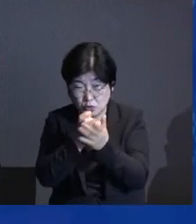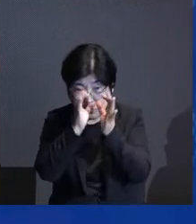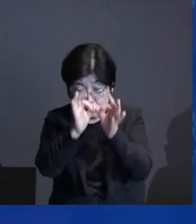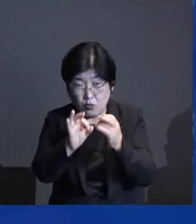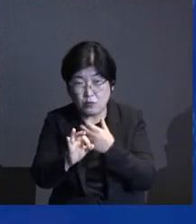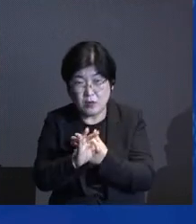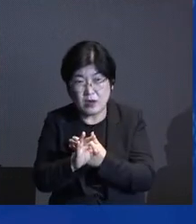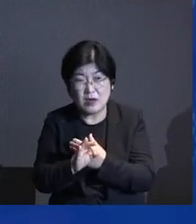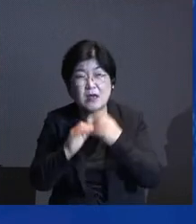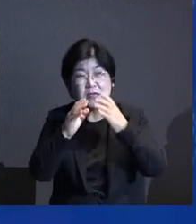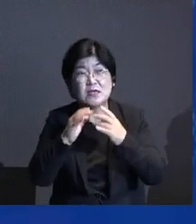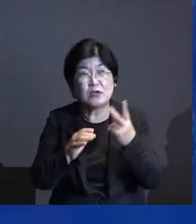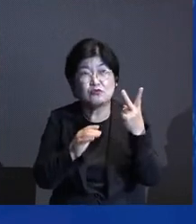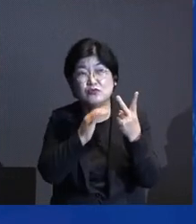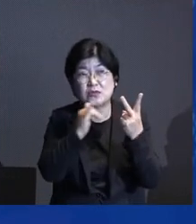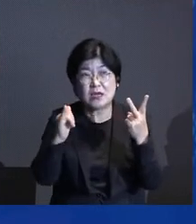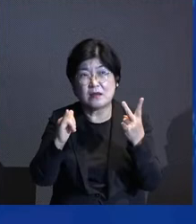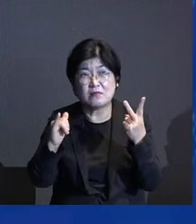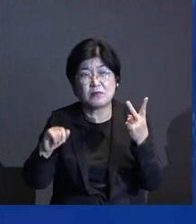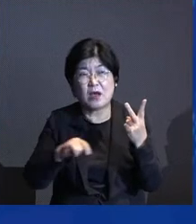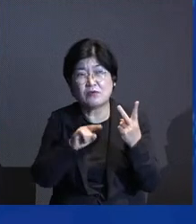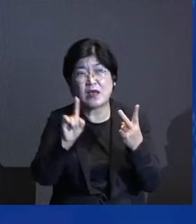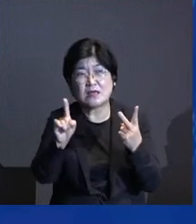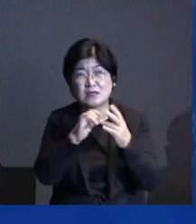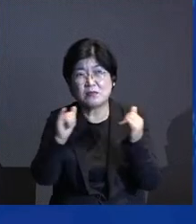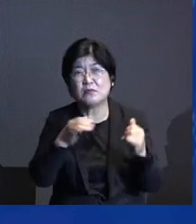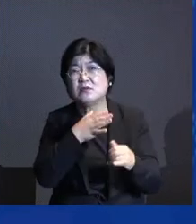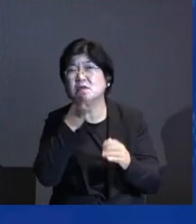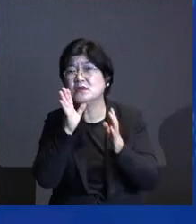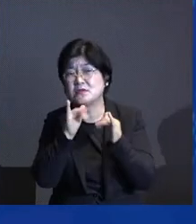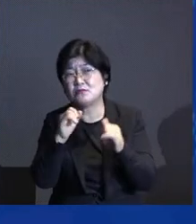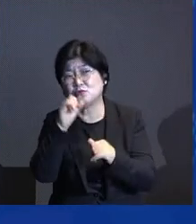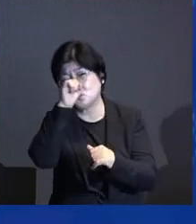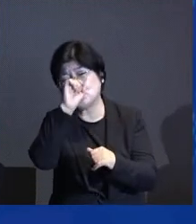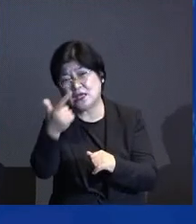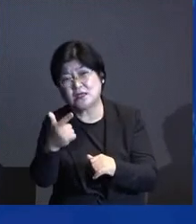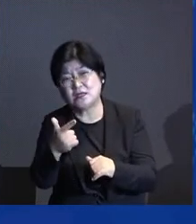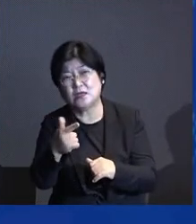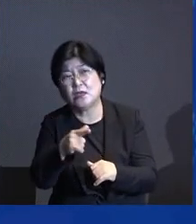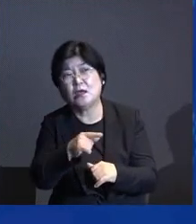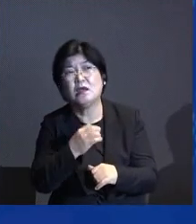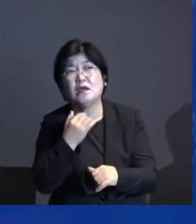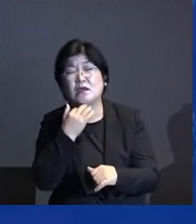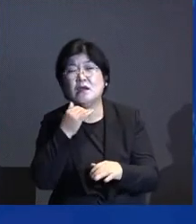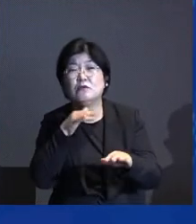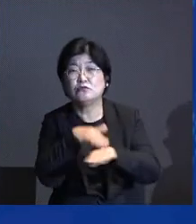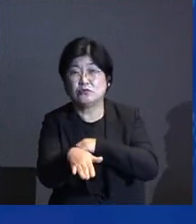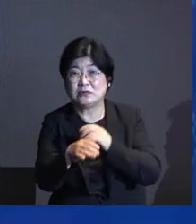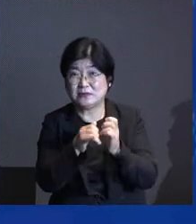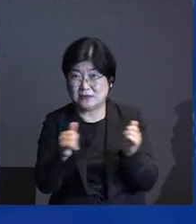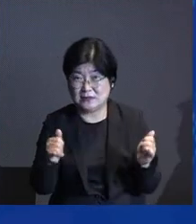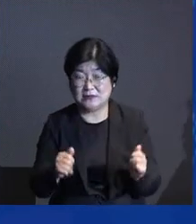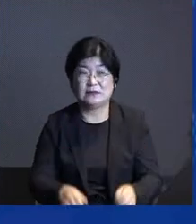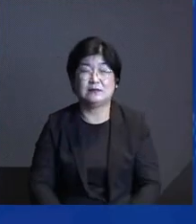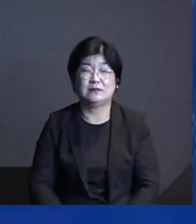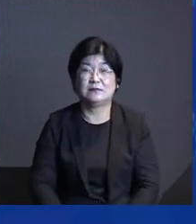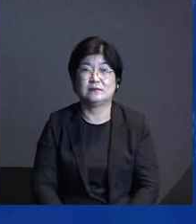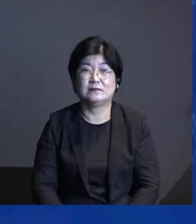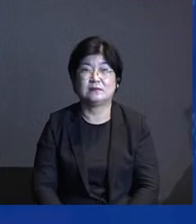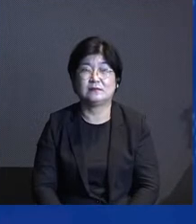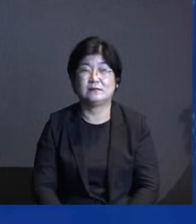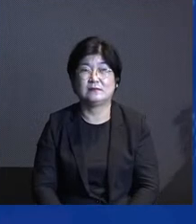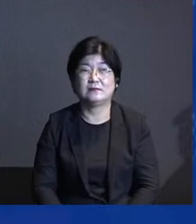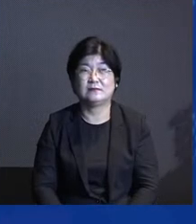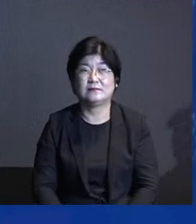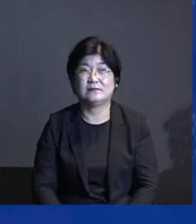people are ageist against older people. And in Europe, the only region for which WHO had data at the time, one